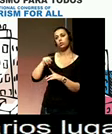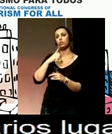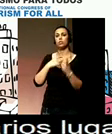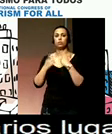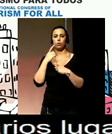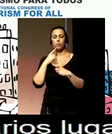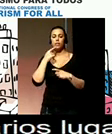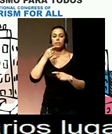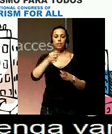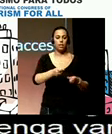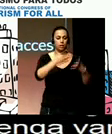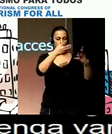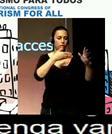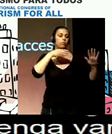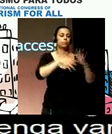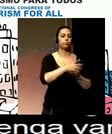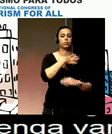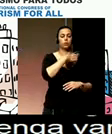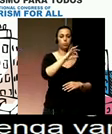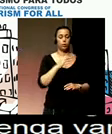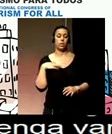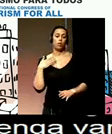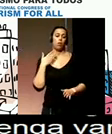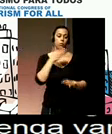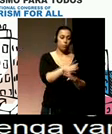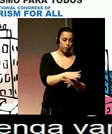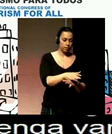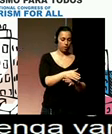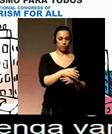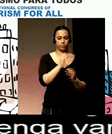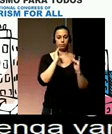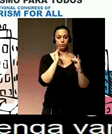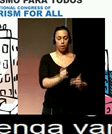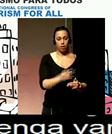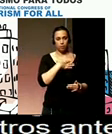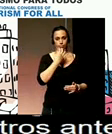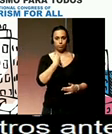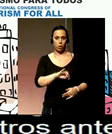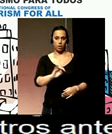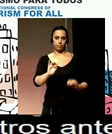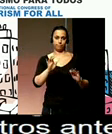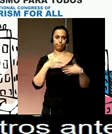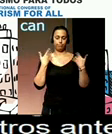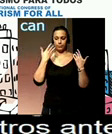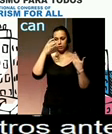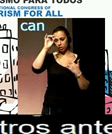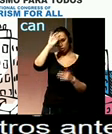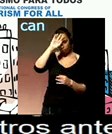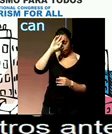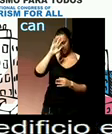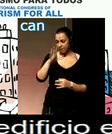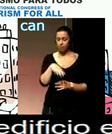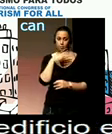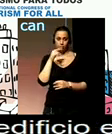entrance. Before we travel, we can get the information, and we can see, and we think, okay, this building